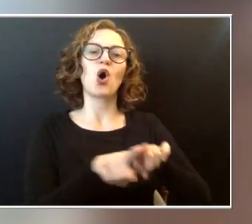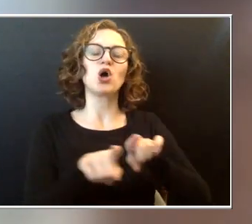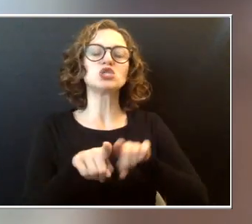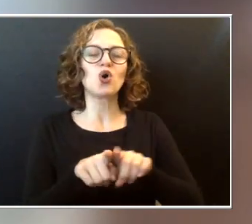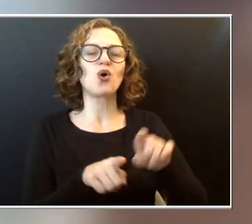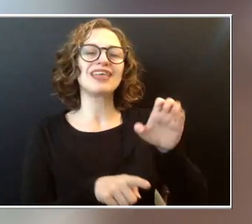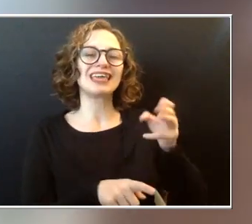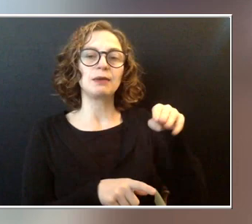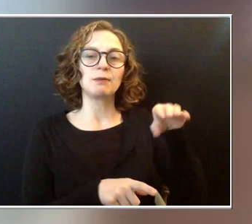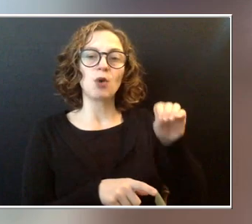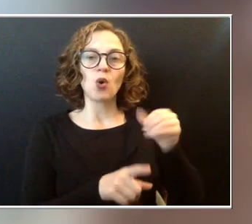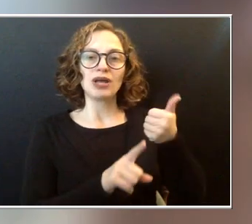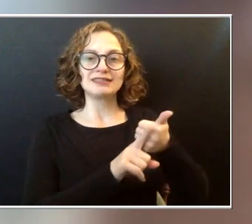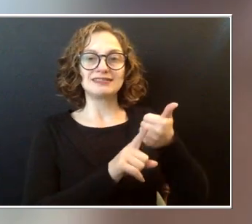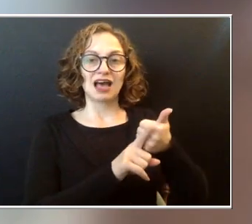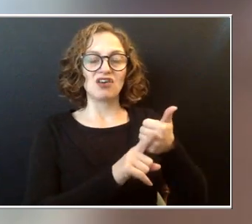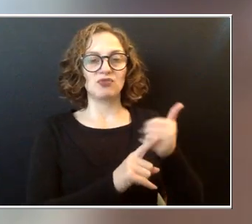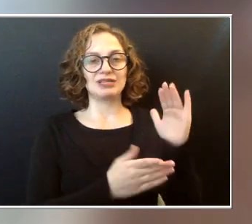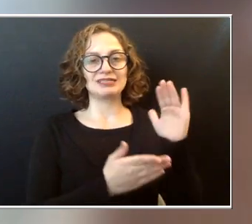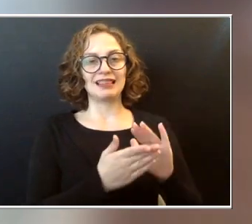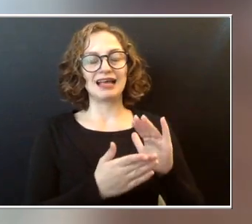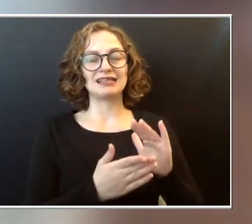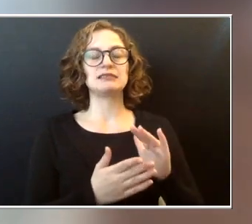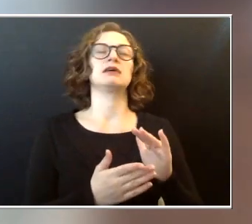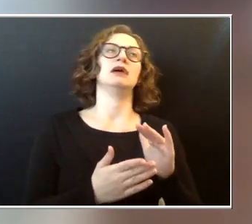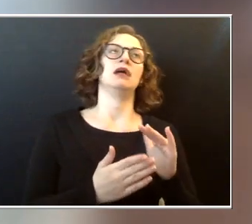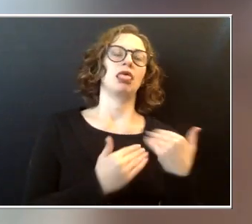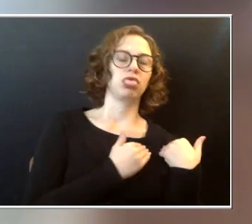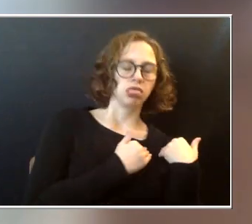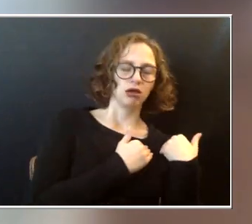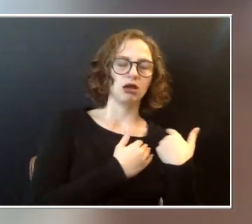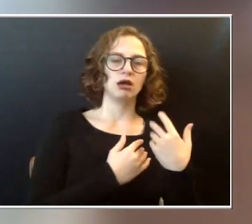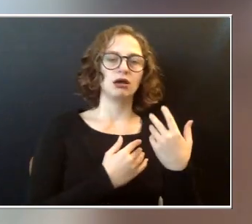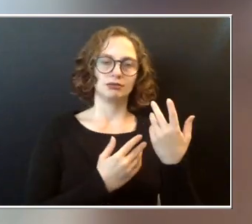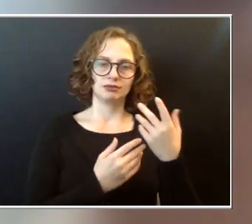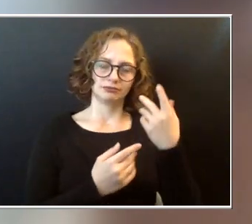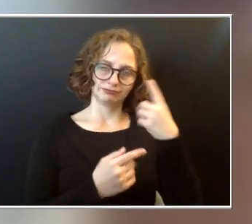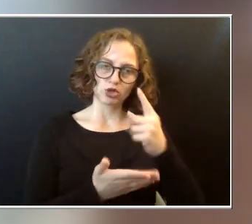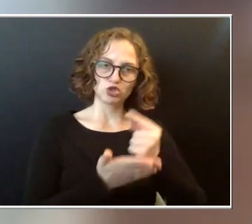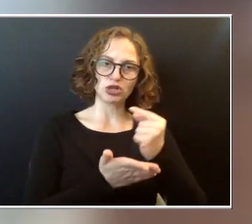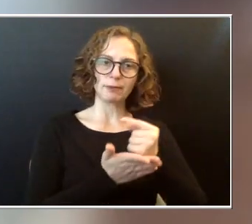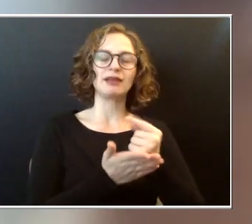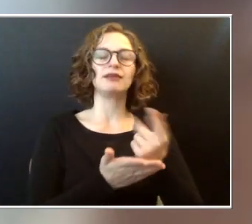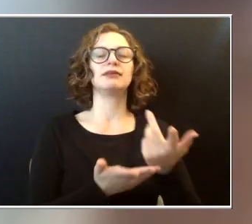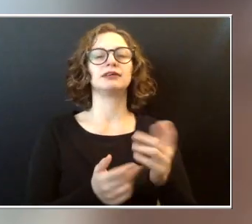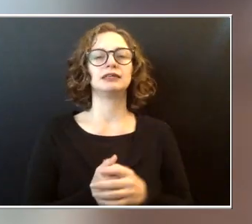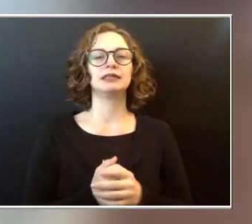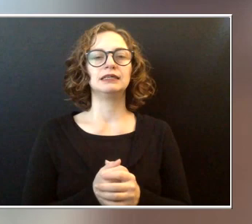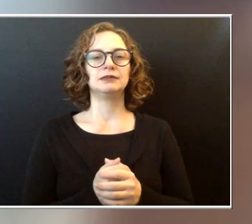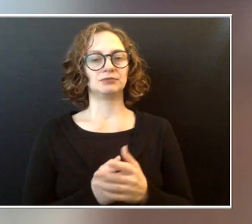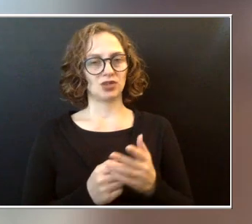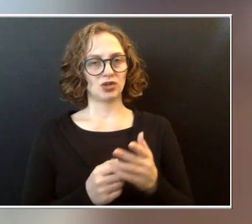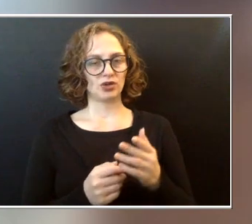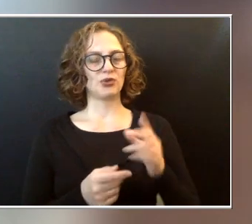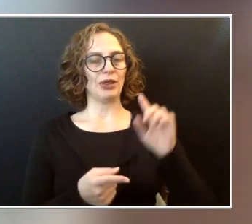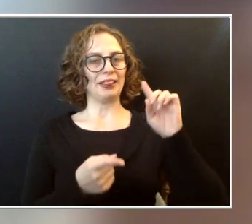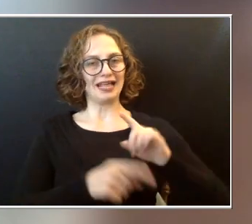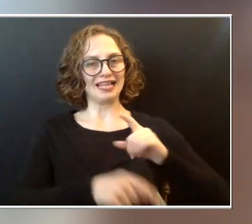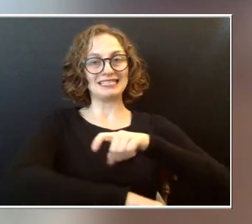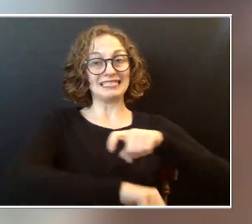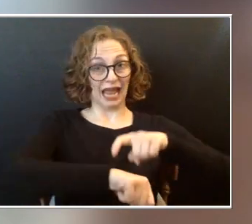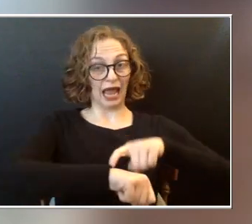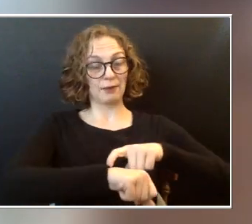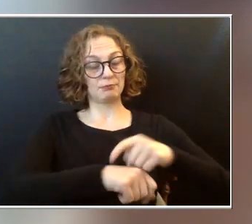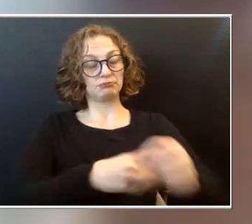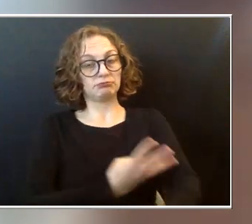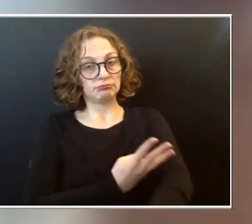to deliver. It is given less often and has drugs that don't have long-term toxicity. So from that aspect,